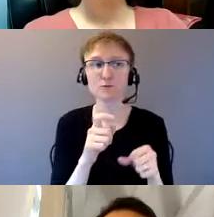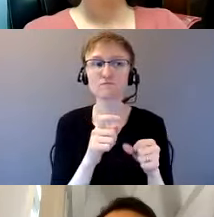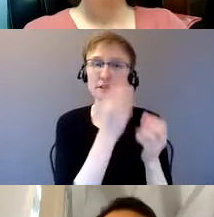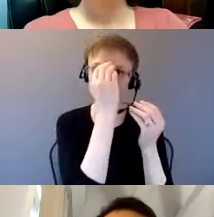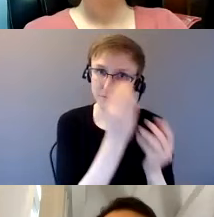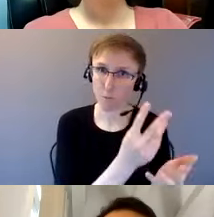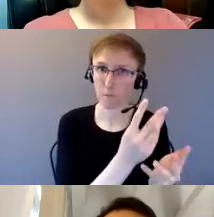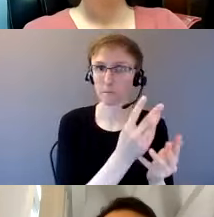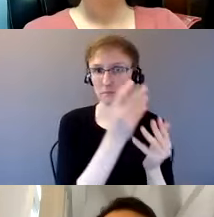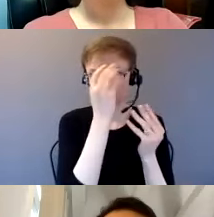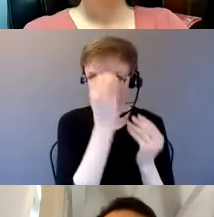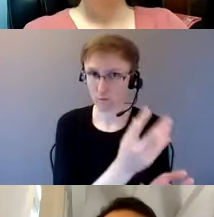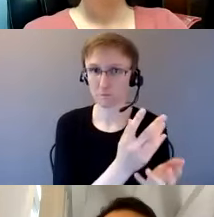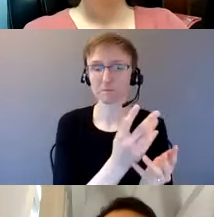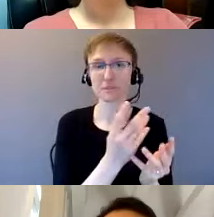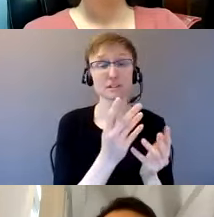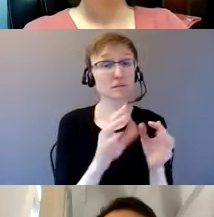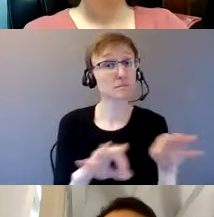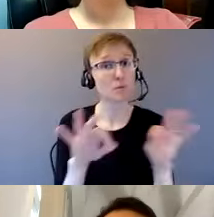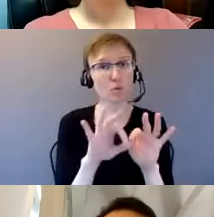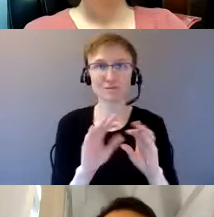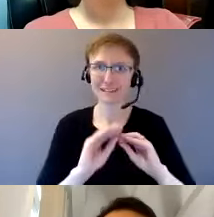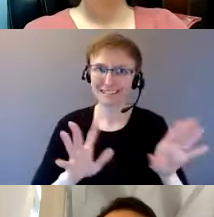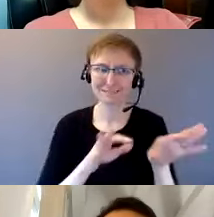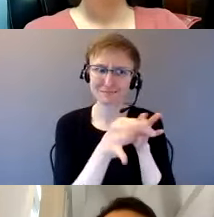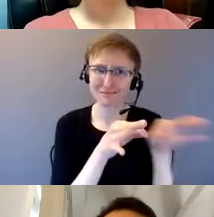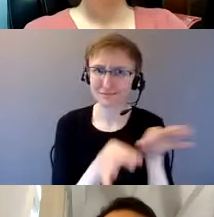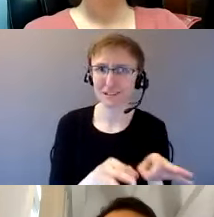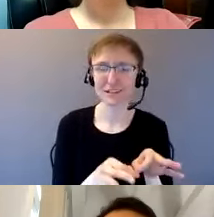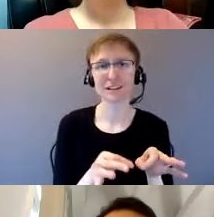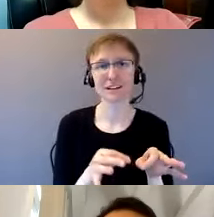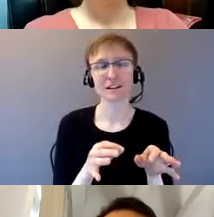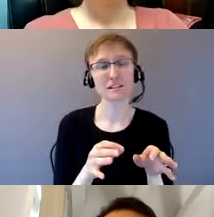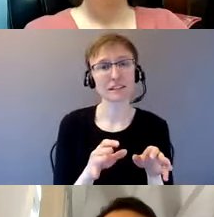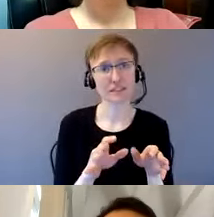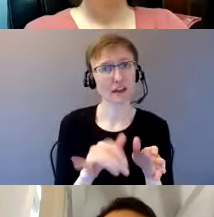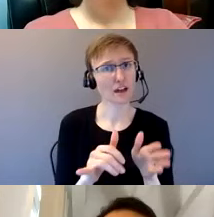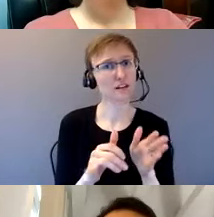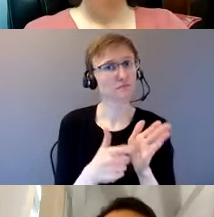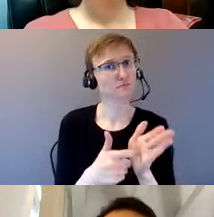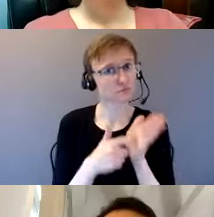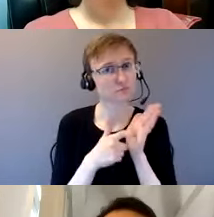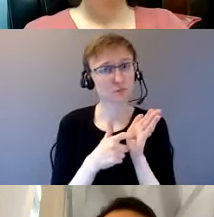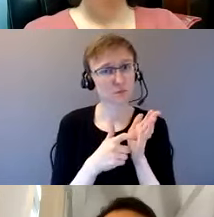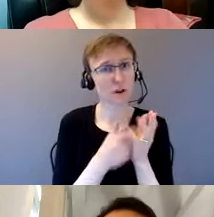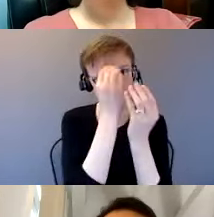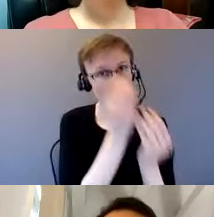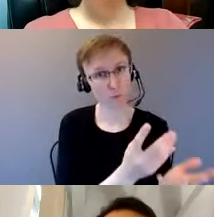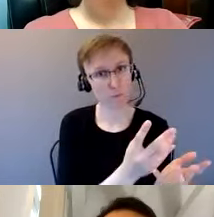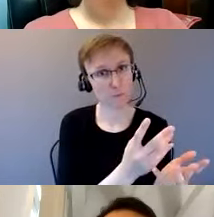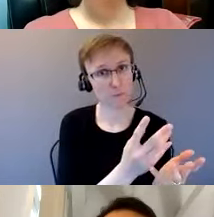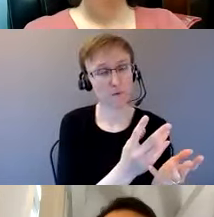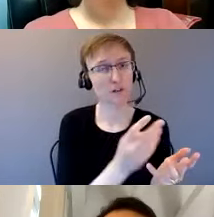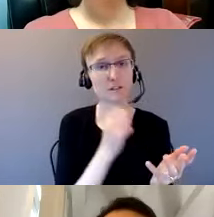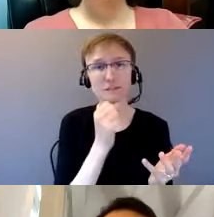informed is so critical to what we do as well. So,